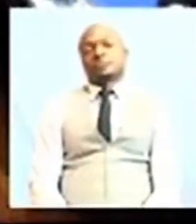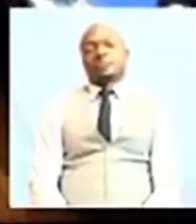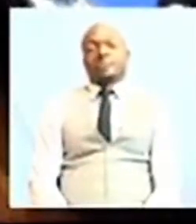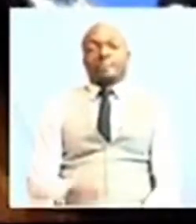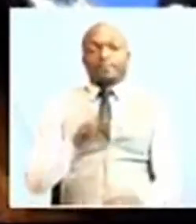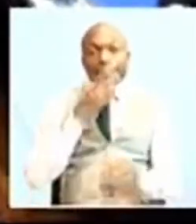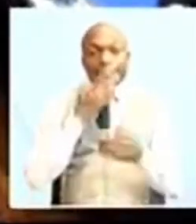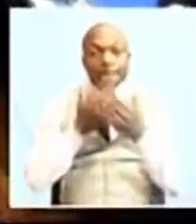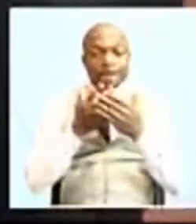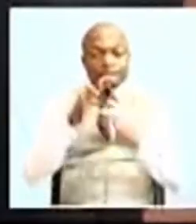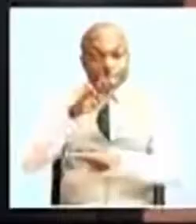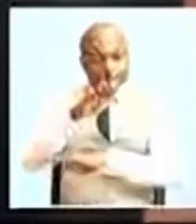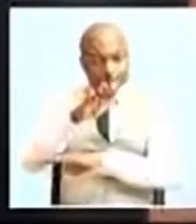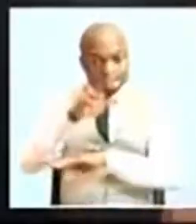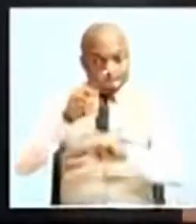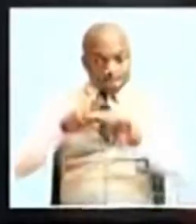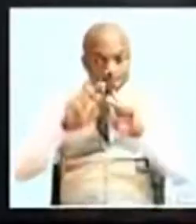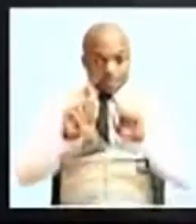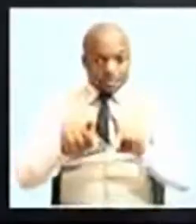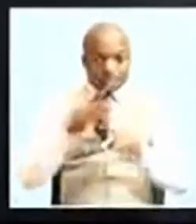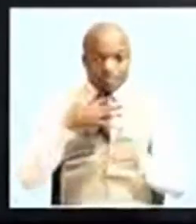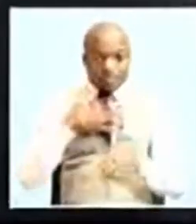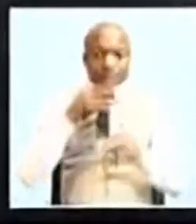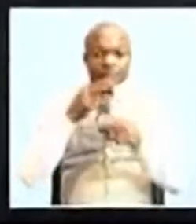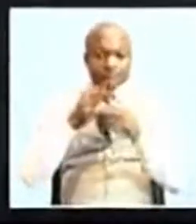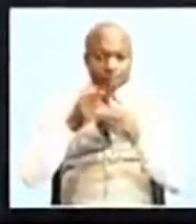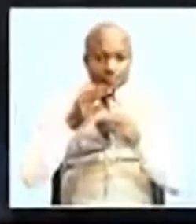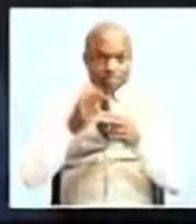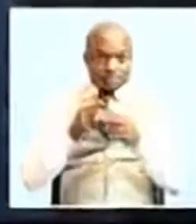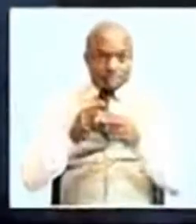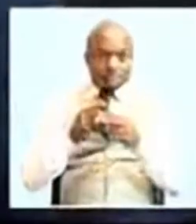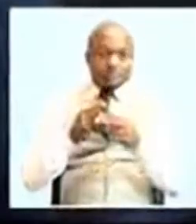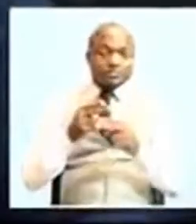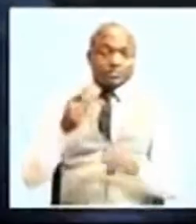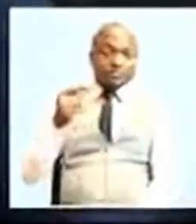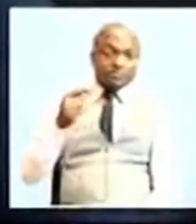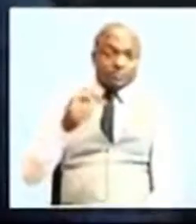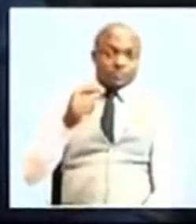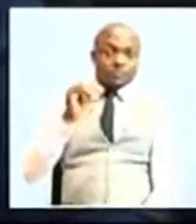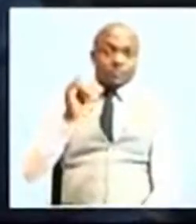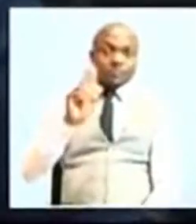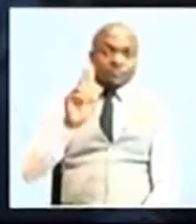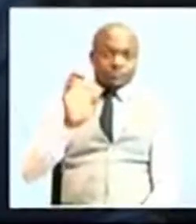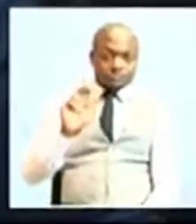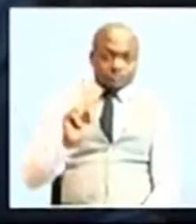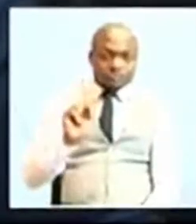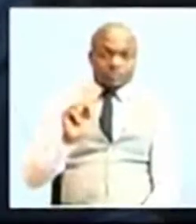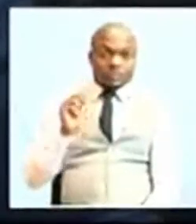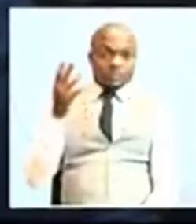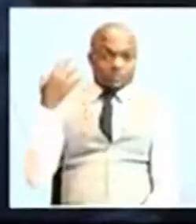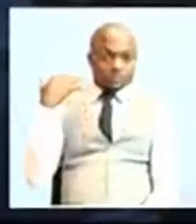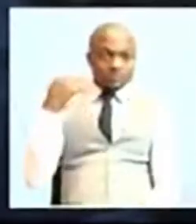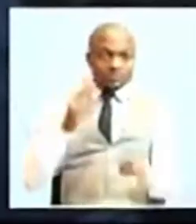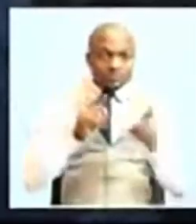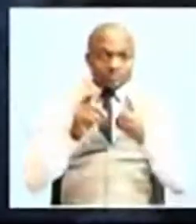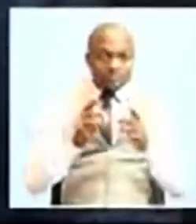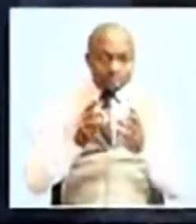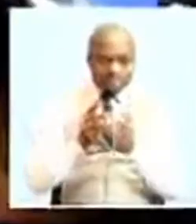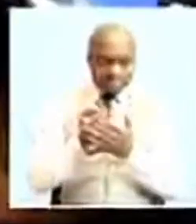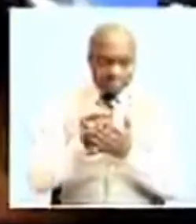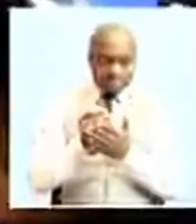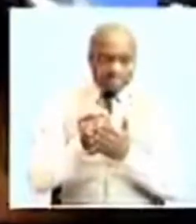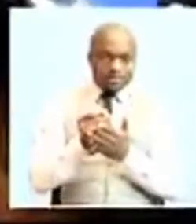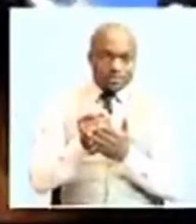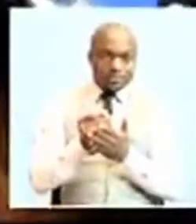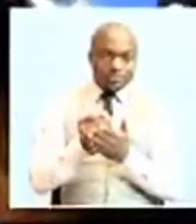Good evening, Chair. Good evening, everybody. My name is Hargeta McGiven, the former Director of Finance of SINAZONGWE Town Council. Thank you. Thank